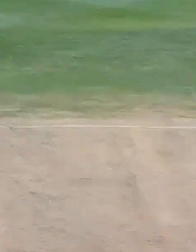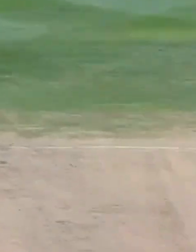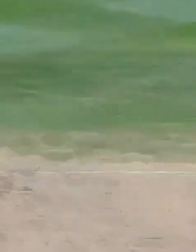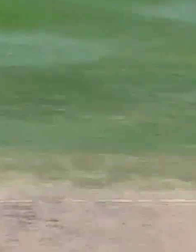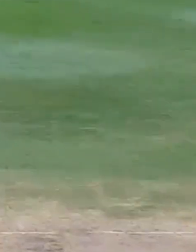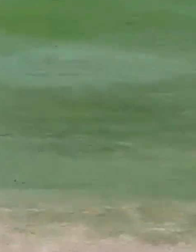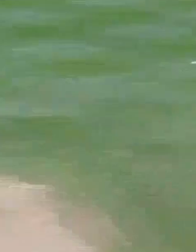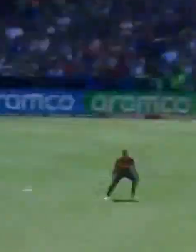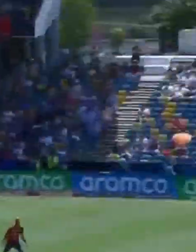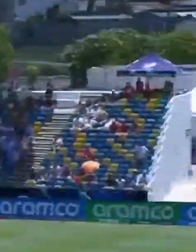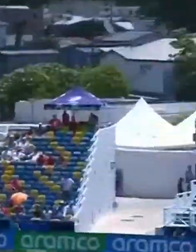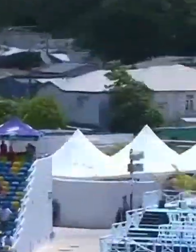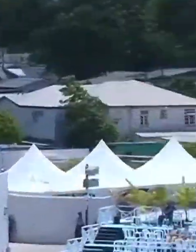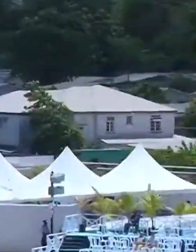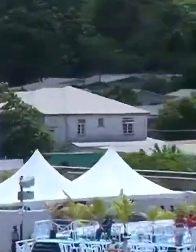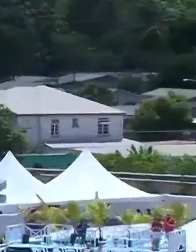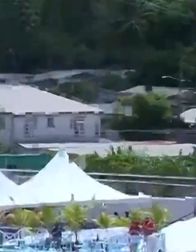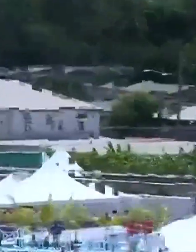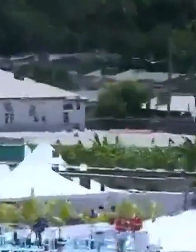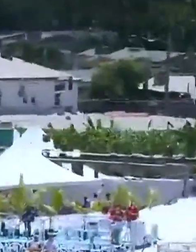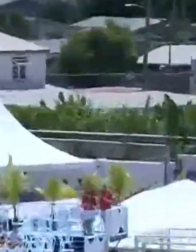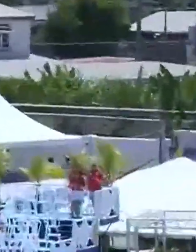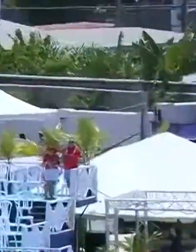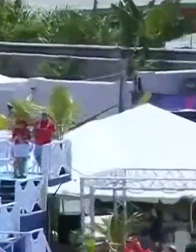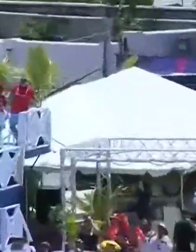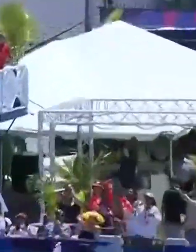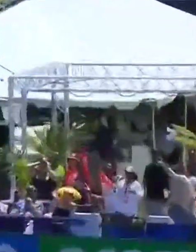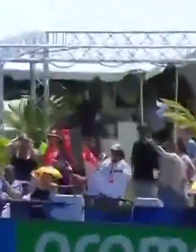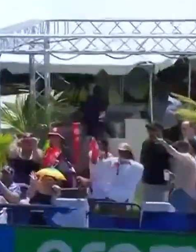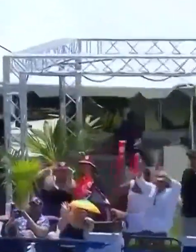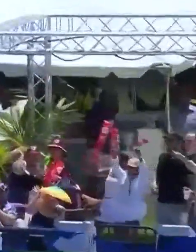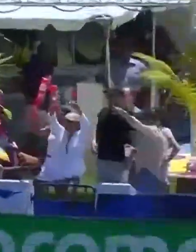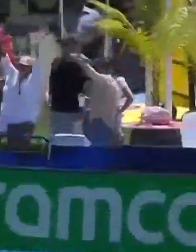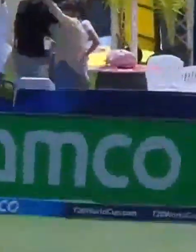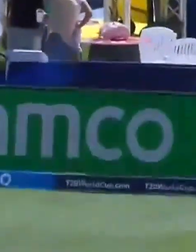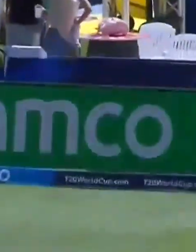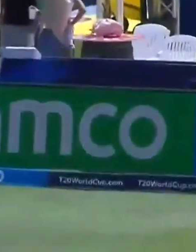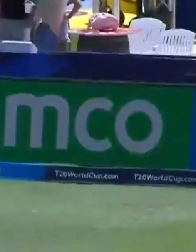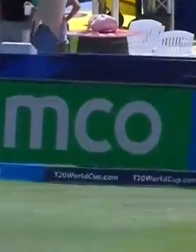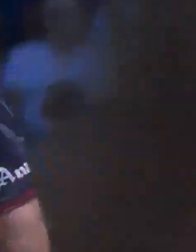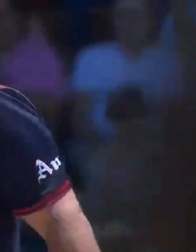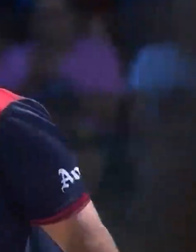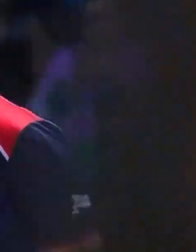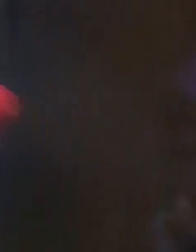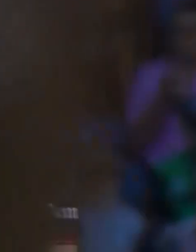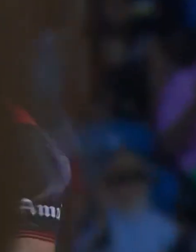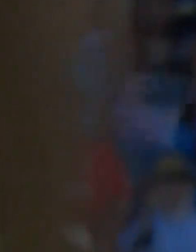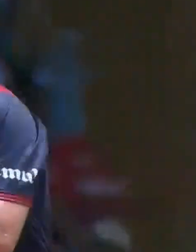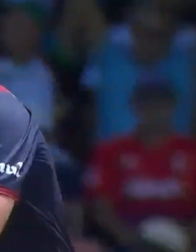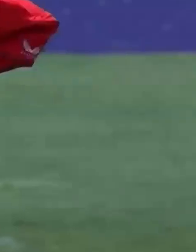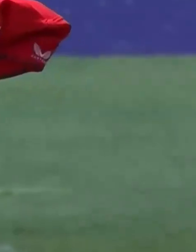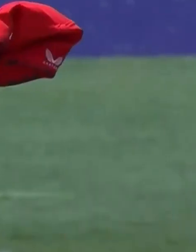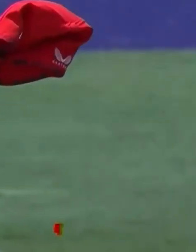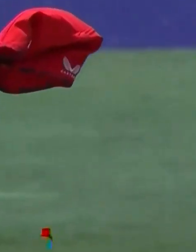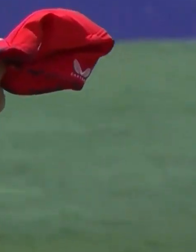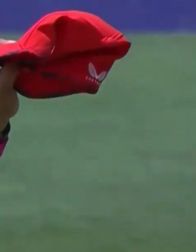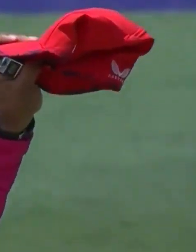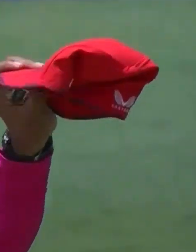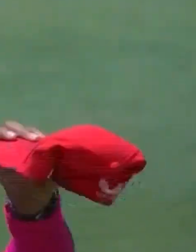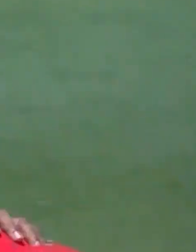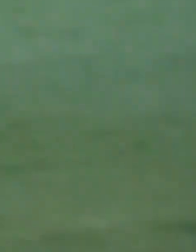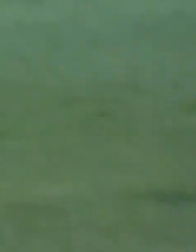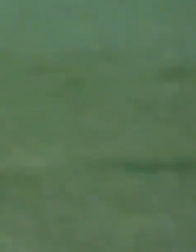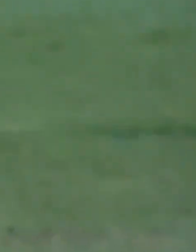far, and he expects nothing less for the final. Speaking during an interview with CBC Sports, Ambassador Lynch said officials have